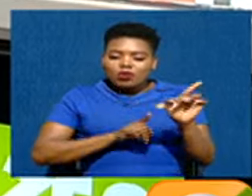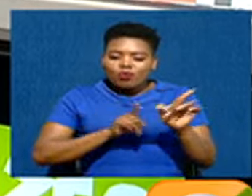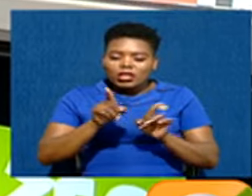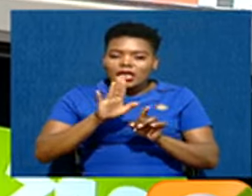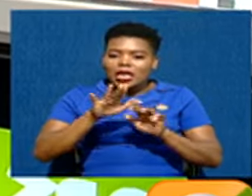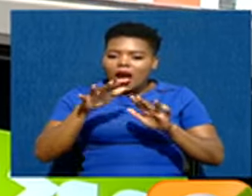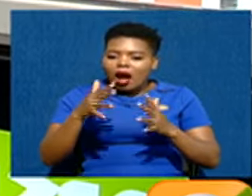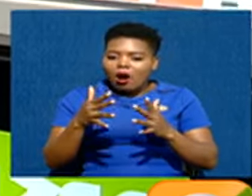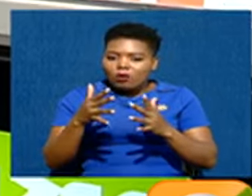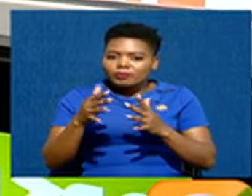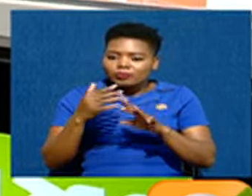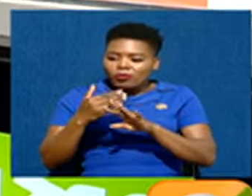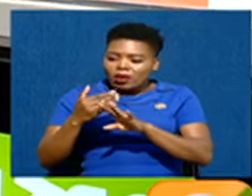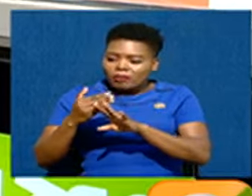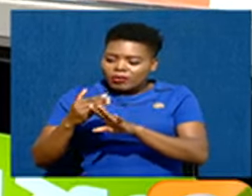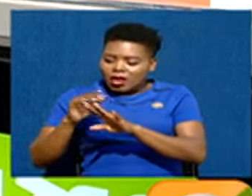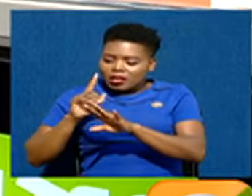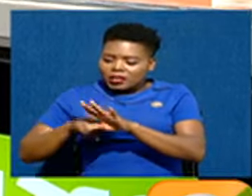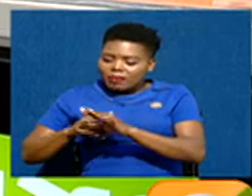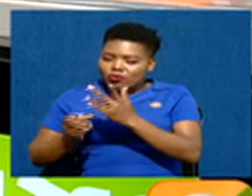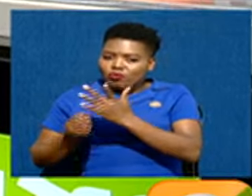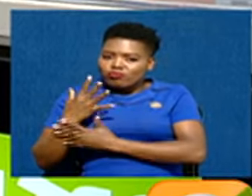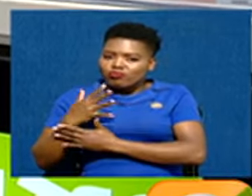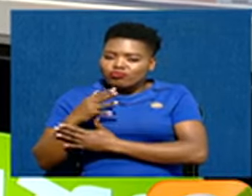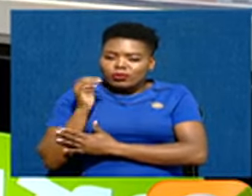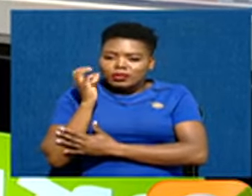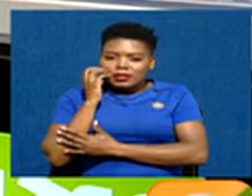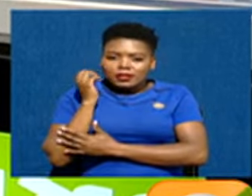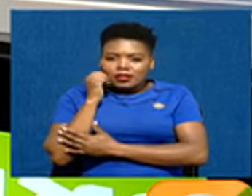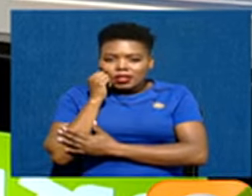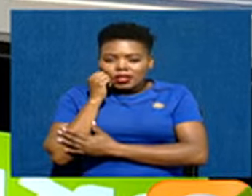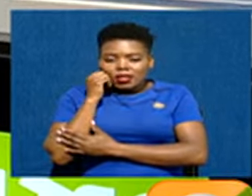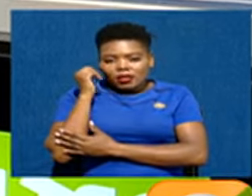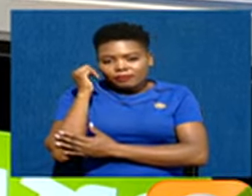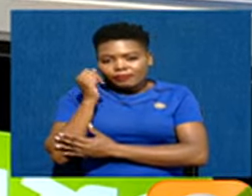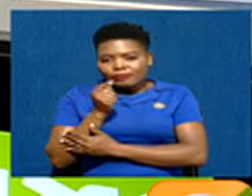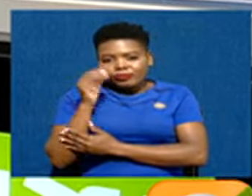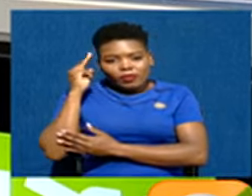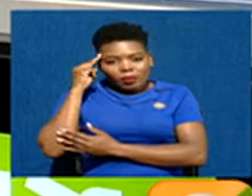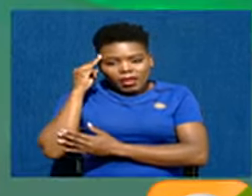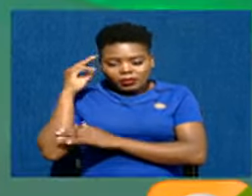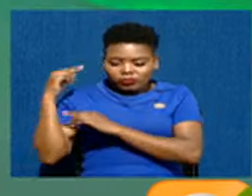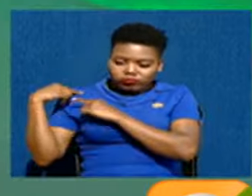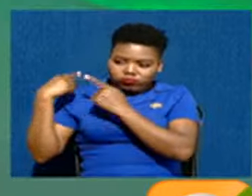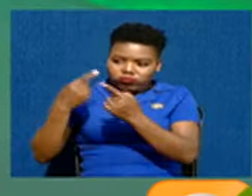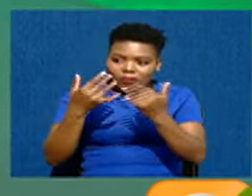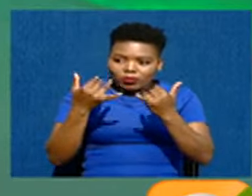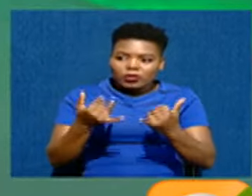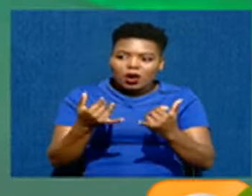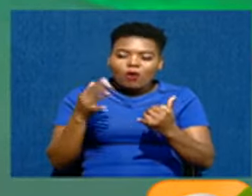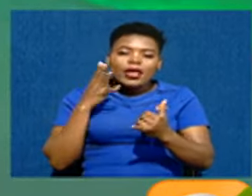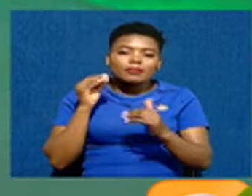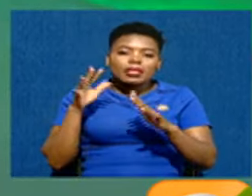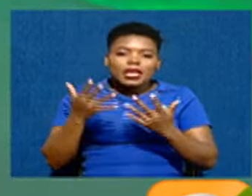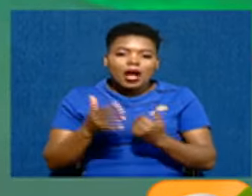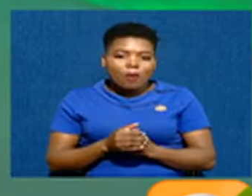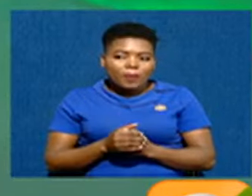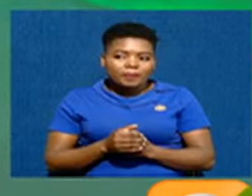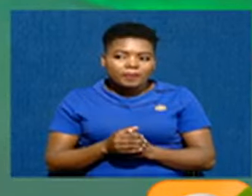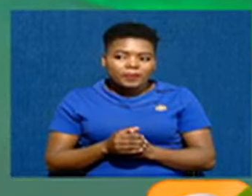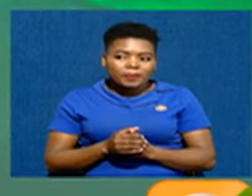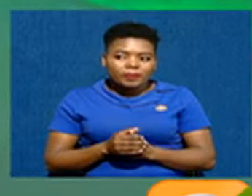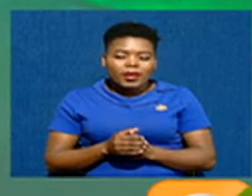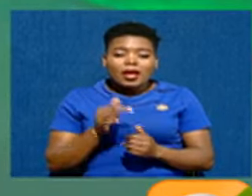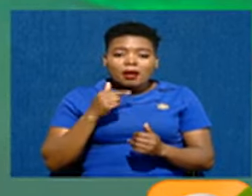like? And today, you're a mental health ambassador. The reason I decided to be an advocate is because I felt no one should go through what I